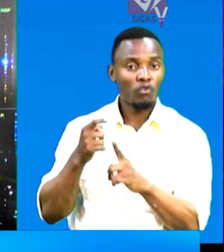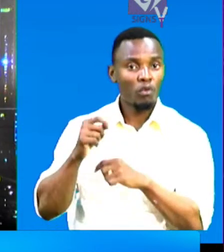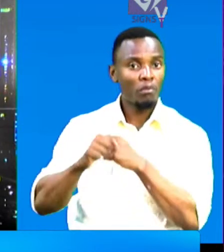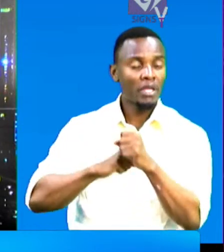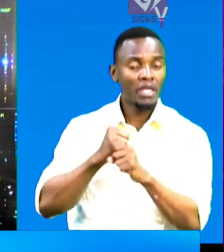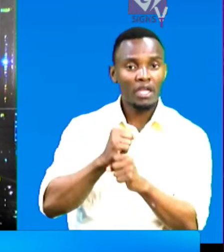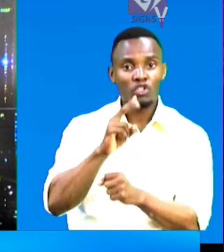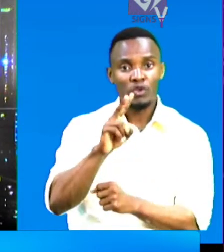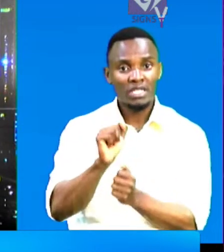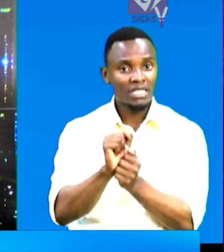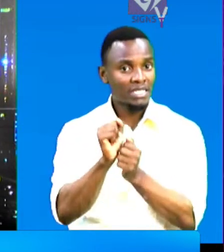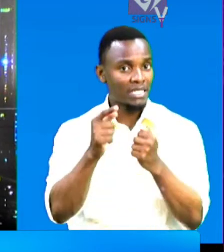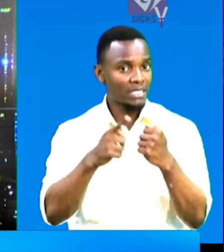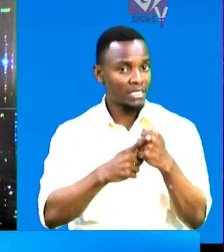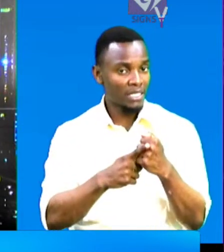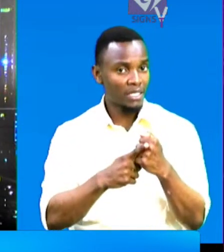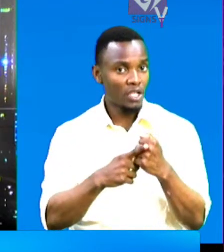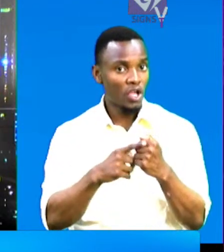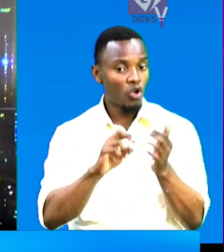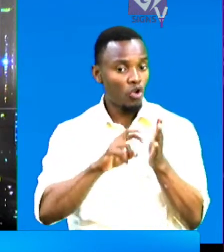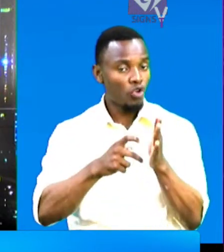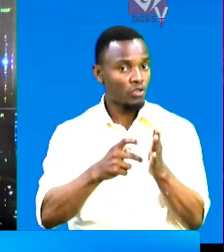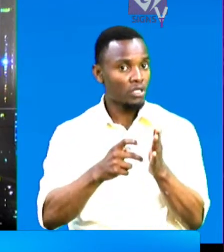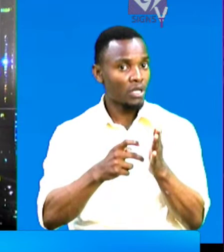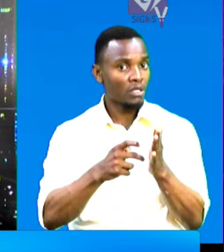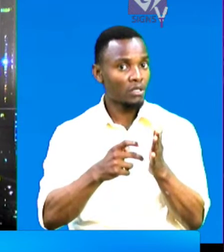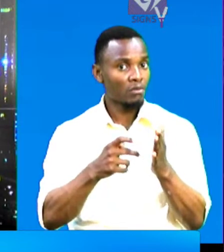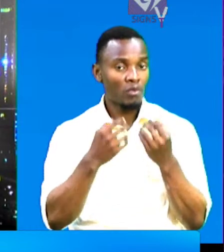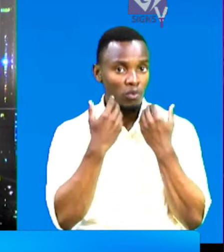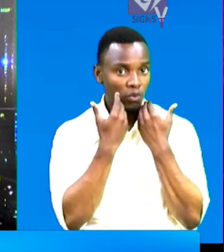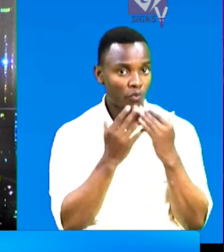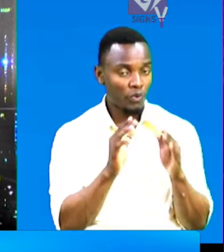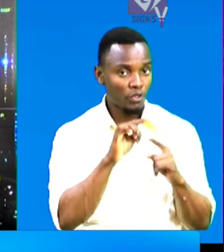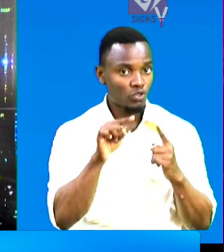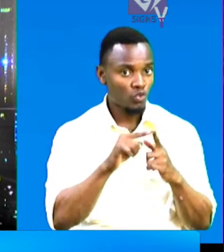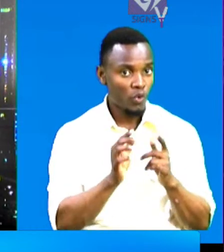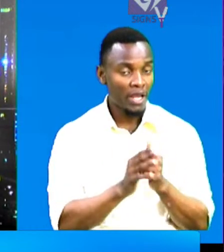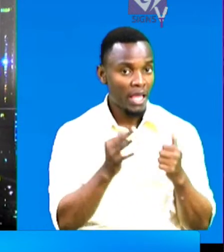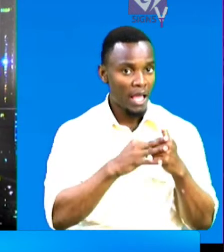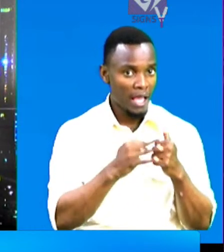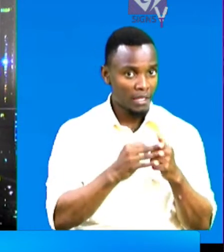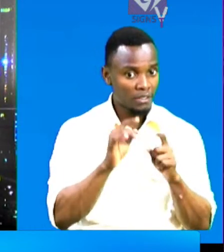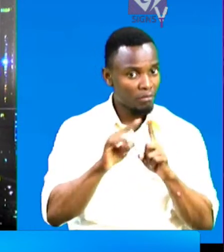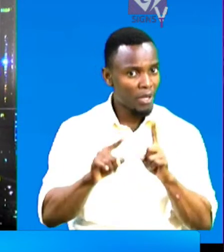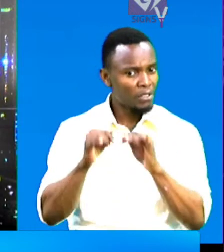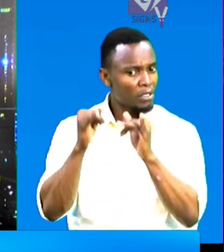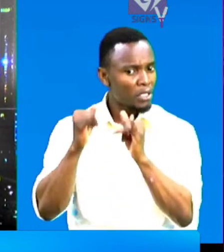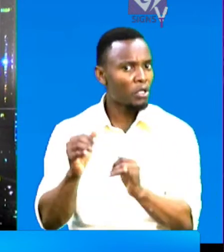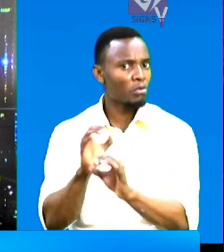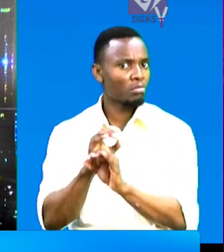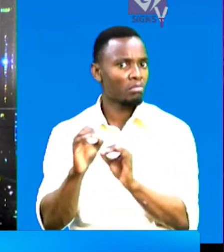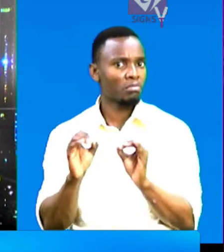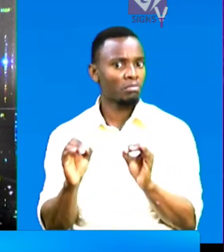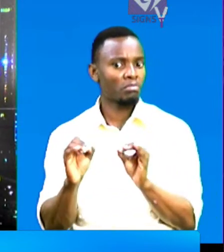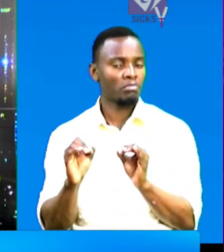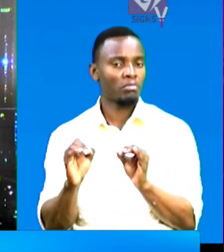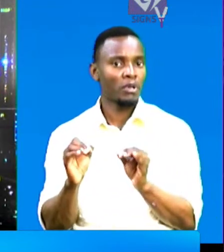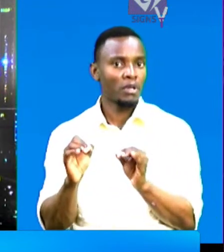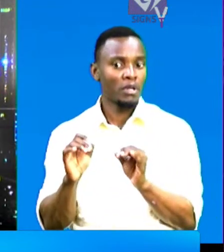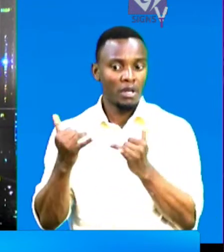2016 expired in August but were not renewed as they had anticipated, rendering